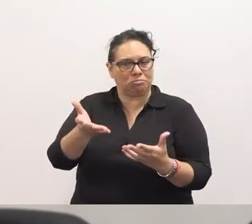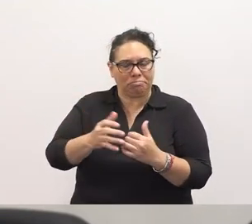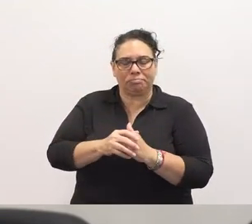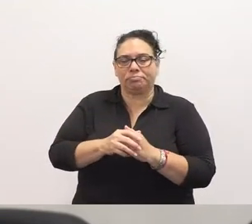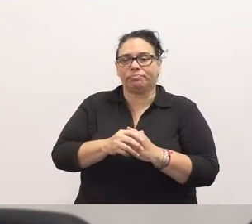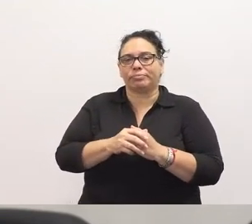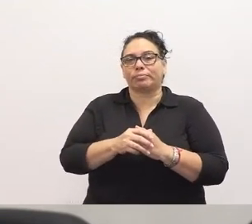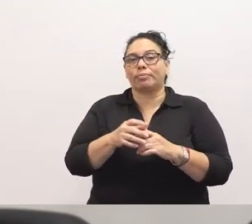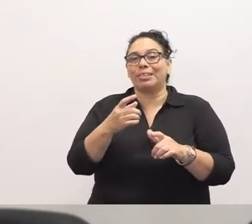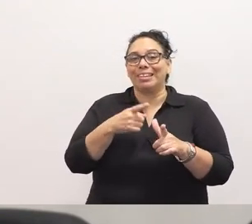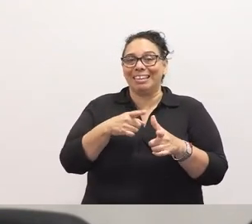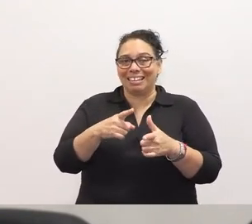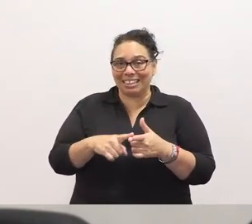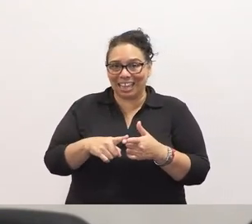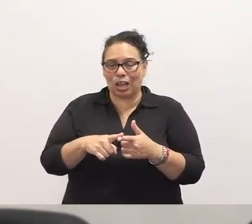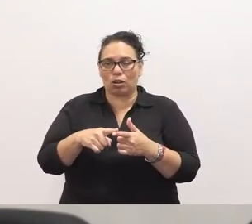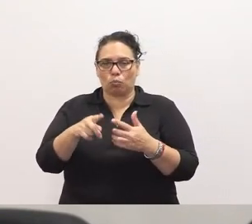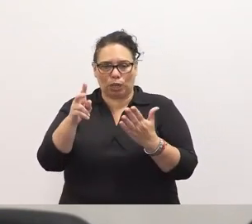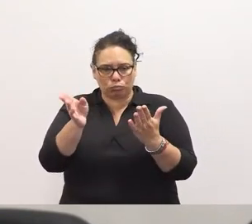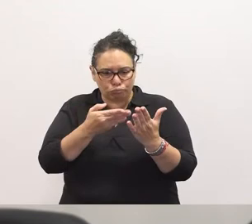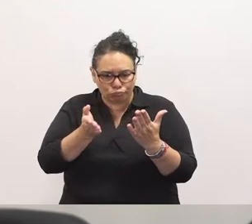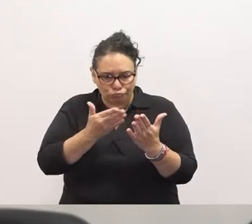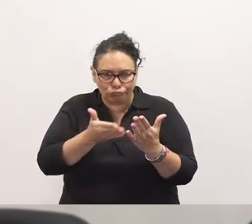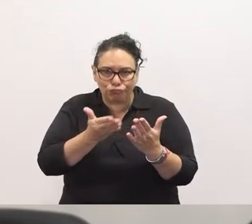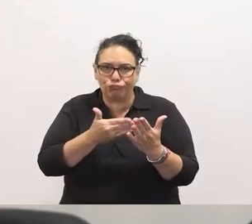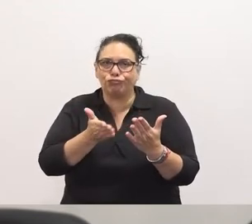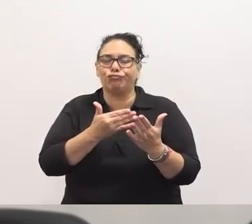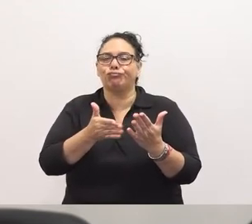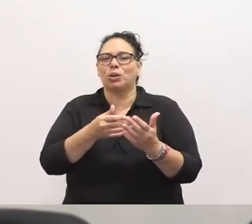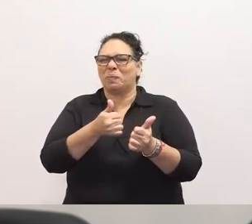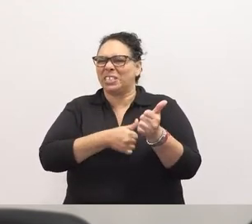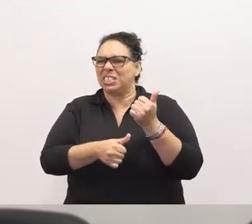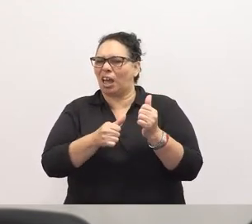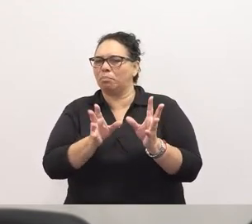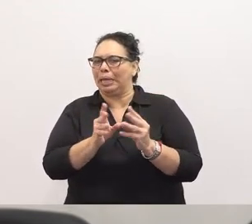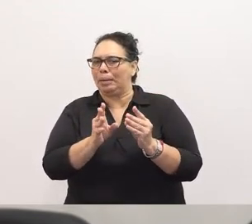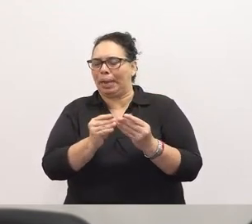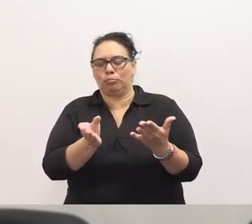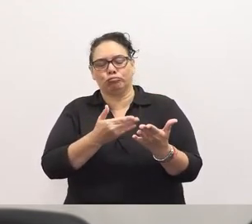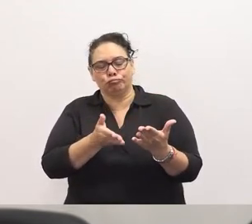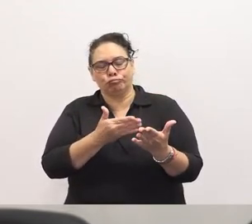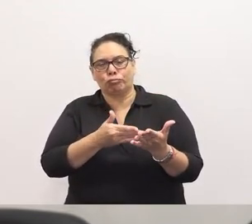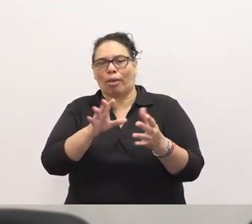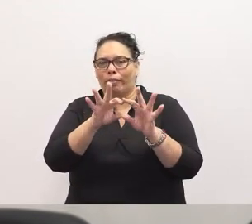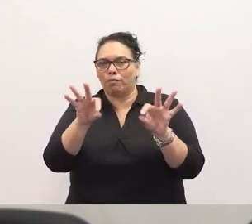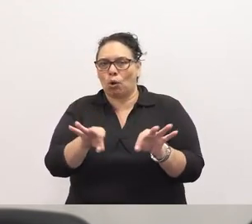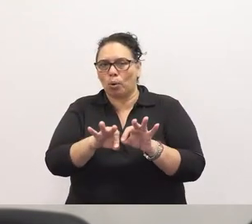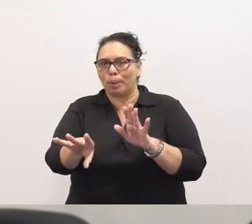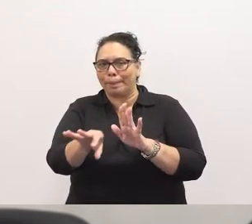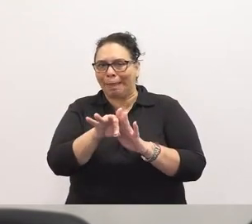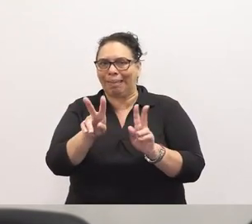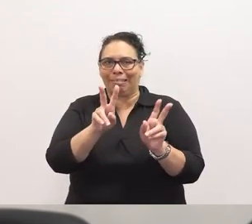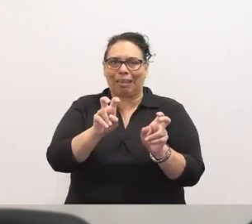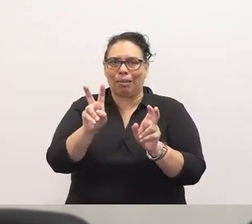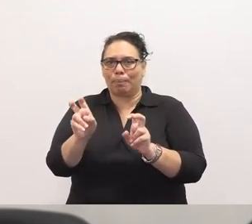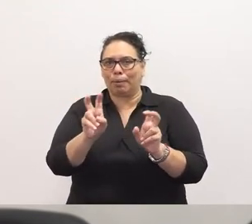From that, we go through the forms. We have a subcommittee. We go through the forms separately. And we try to pick the themes that come